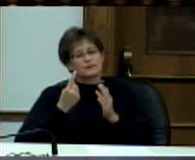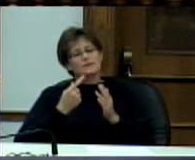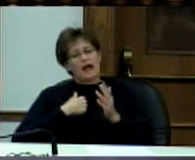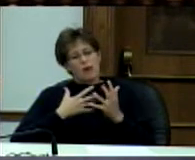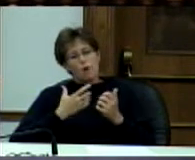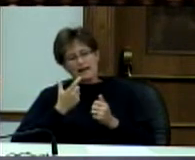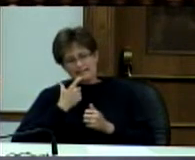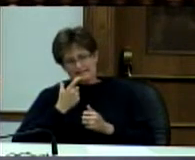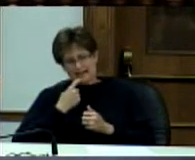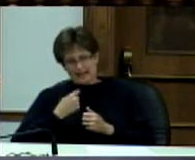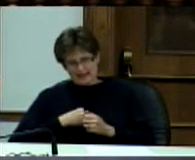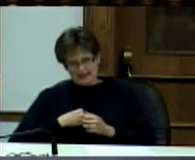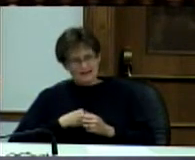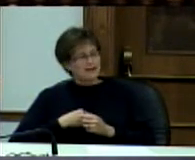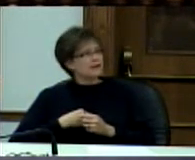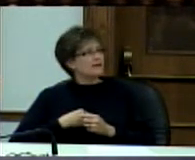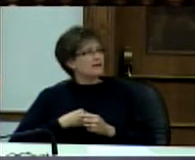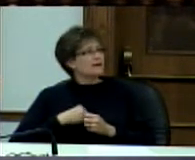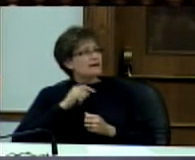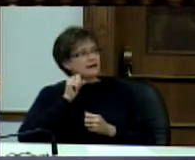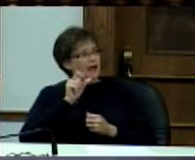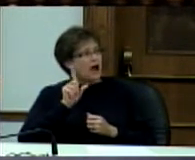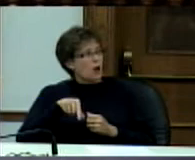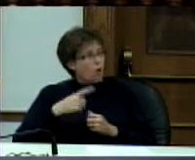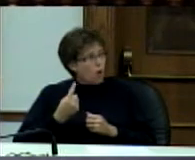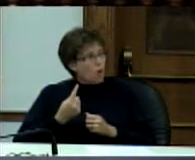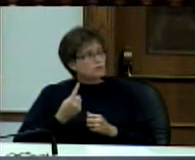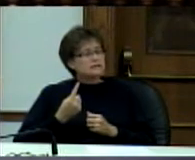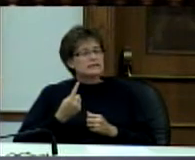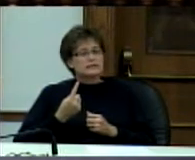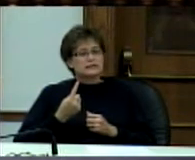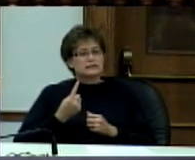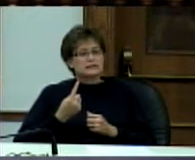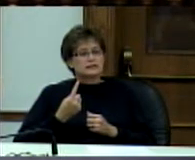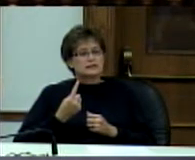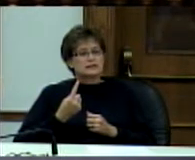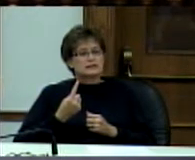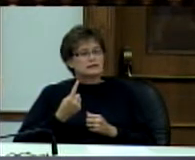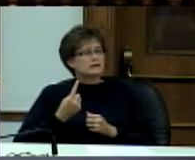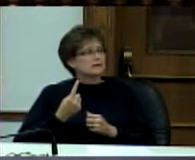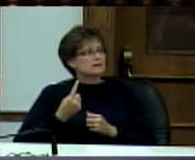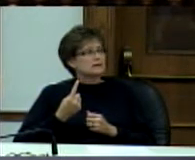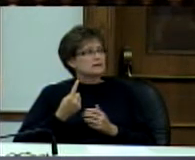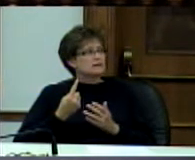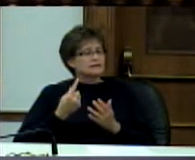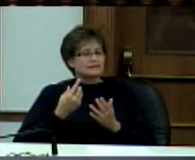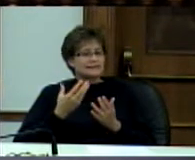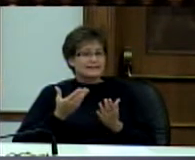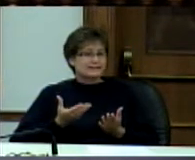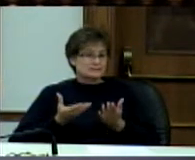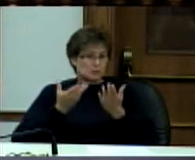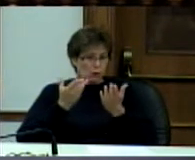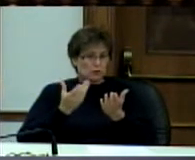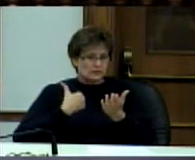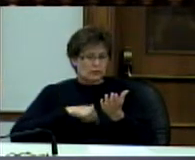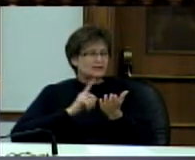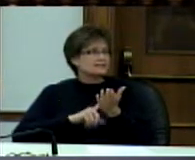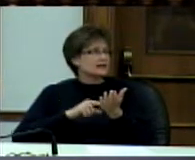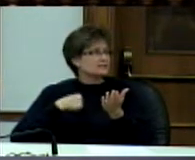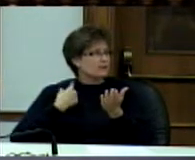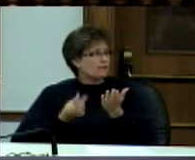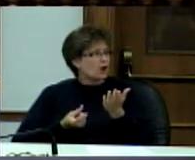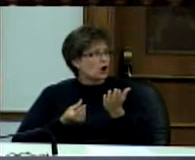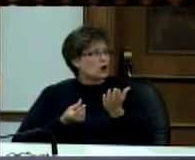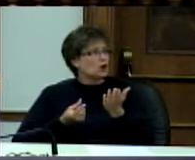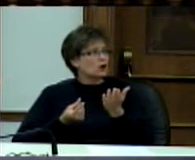that I would like to point out is that not only does this proposal, as it's been